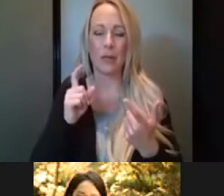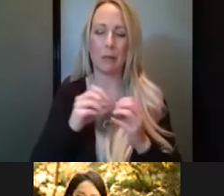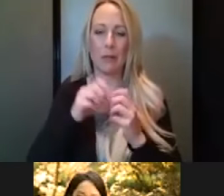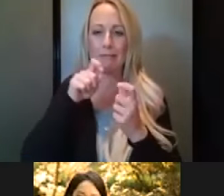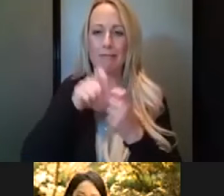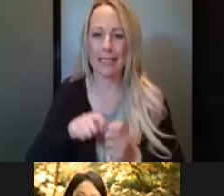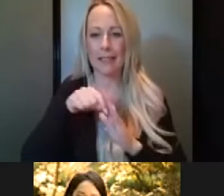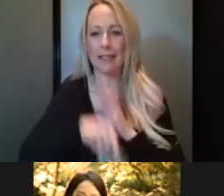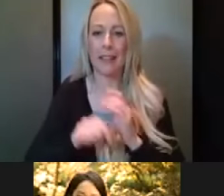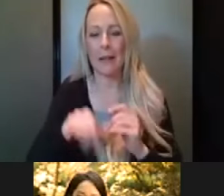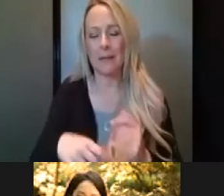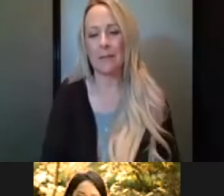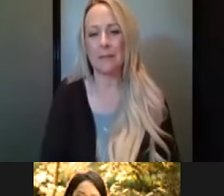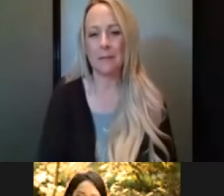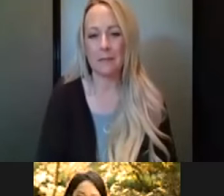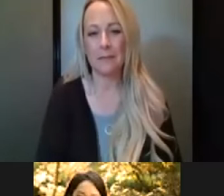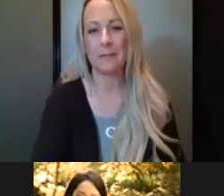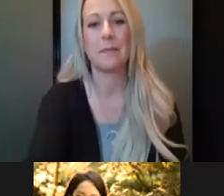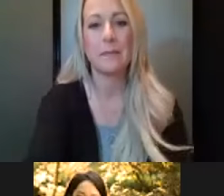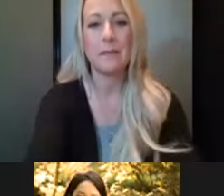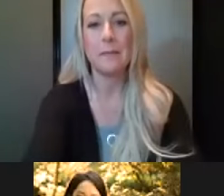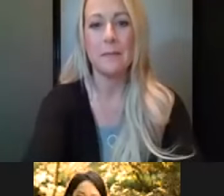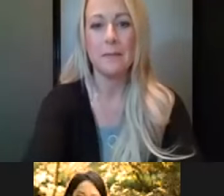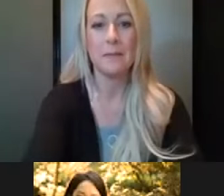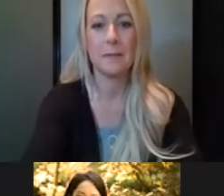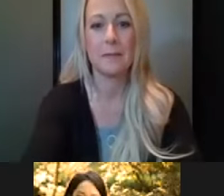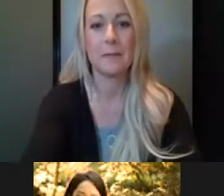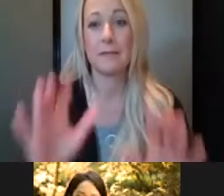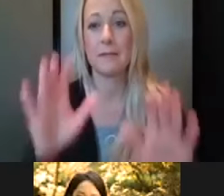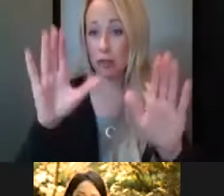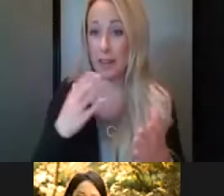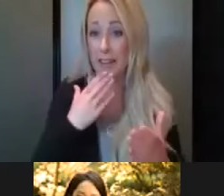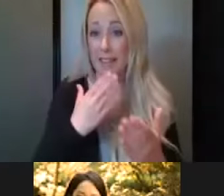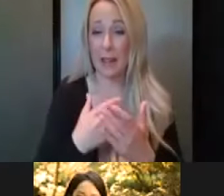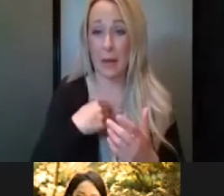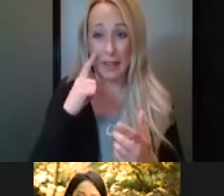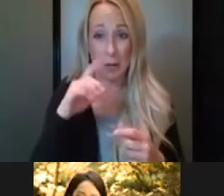So yeah. Great, thank you. I think you got to cover all the questions, and